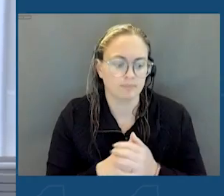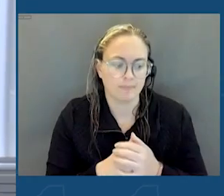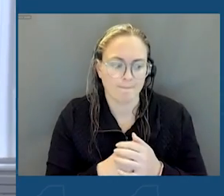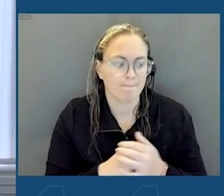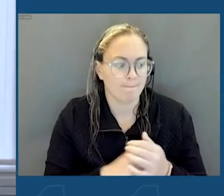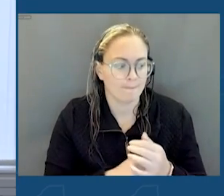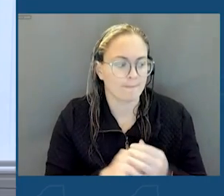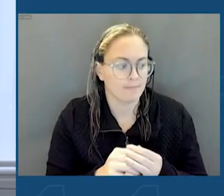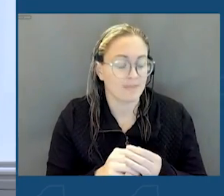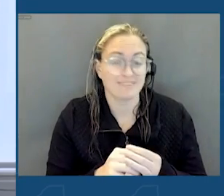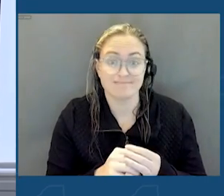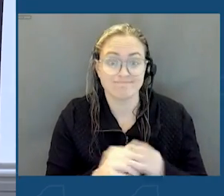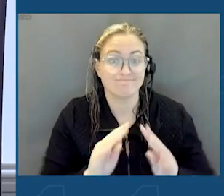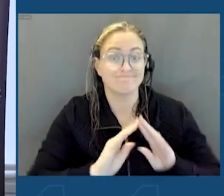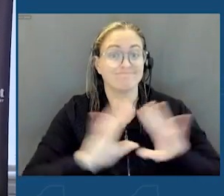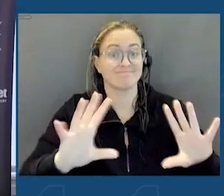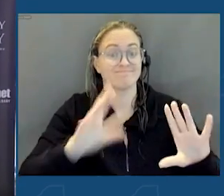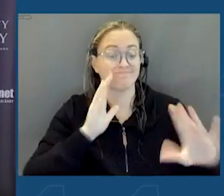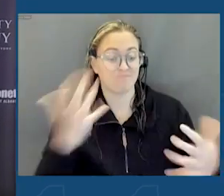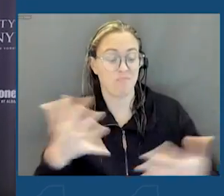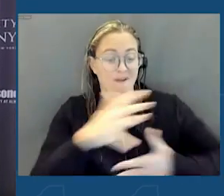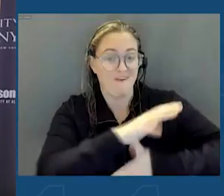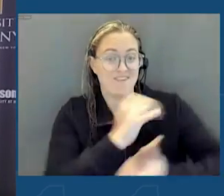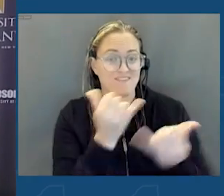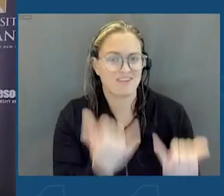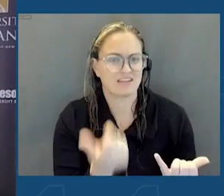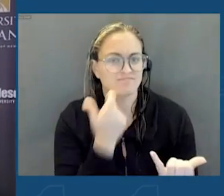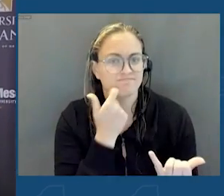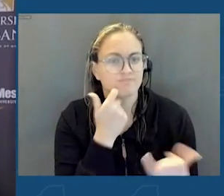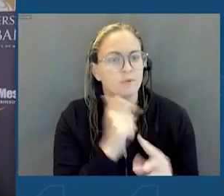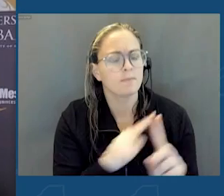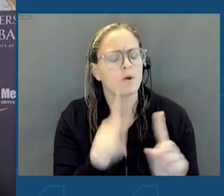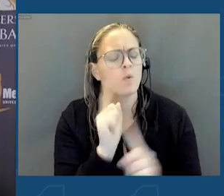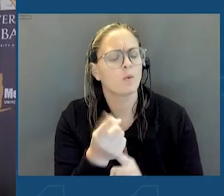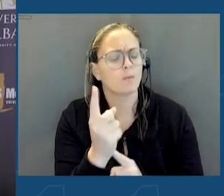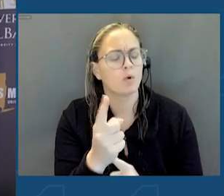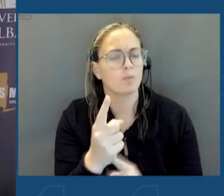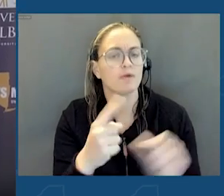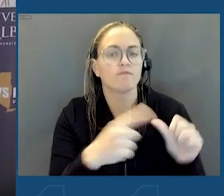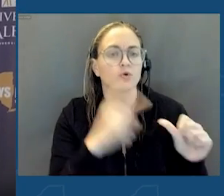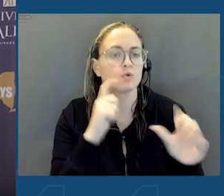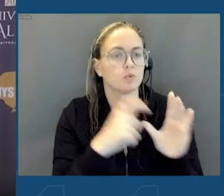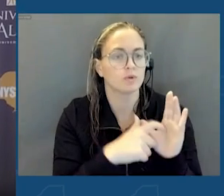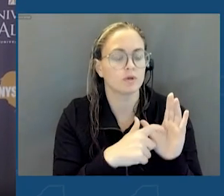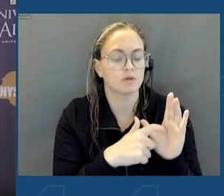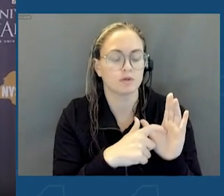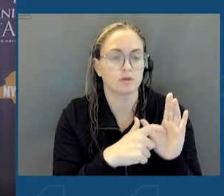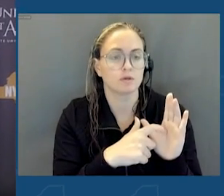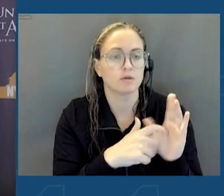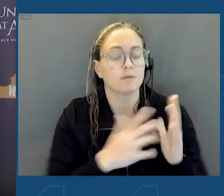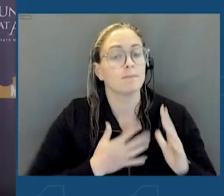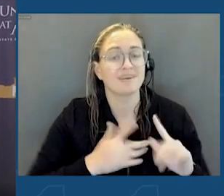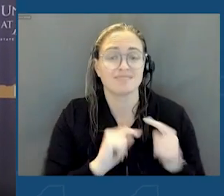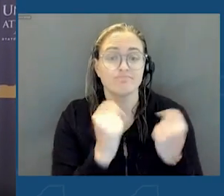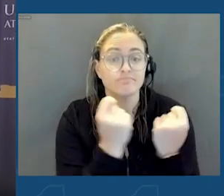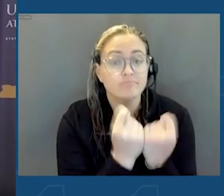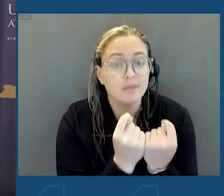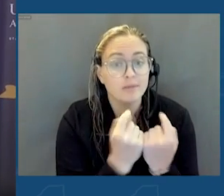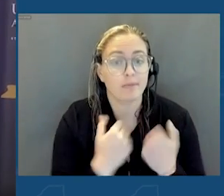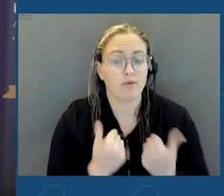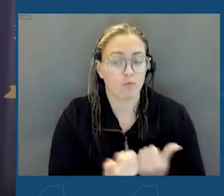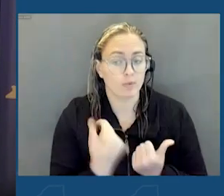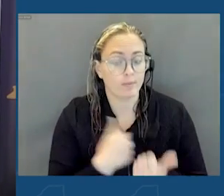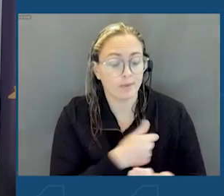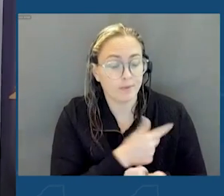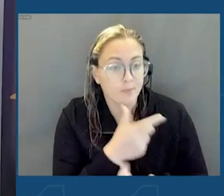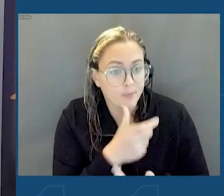row position in terms of our attention these days. I just want to take a moment to, first of all, acknowledge my extraordinary team with me. We have our